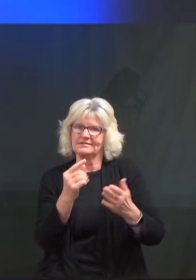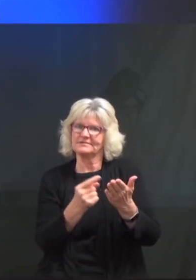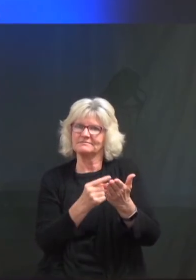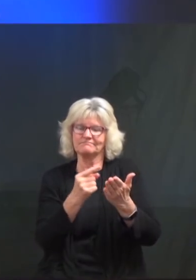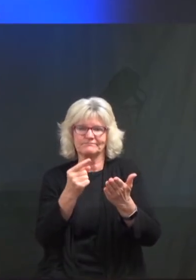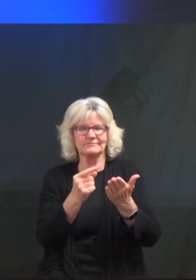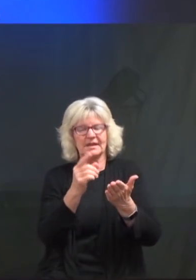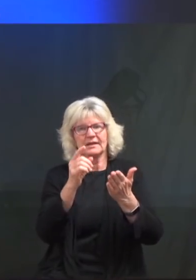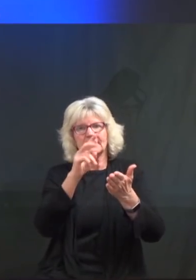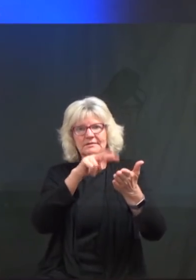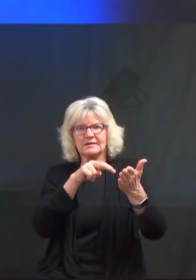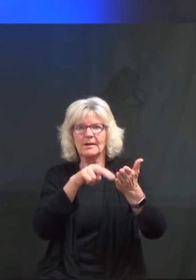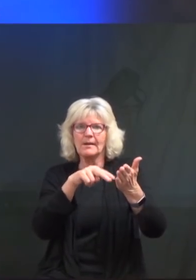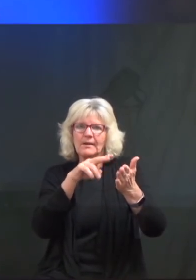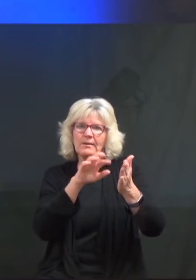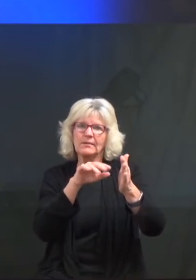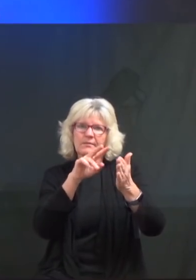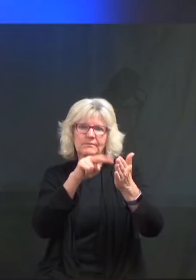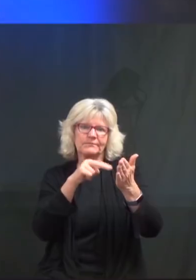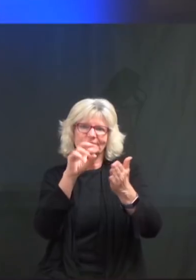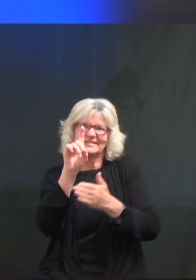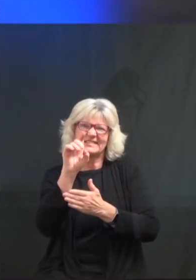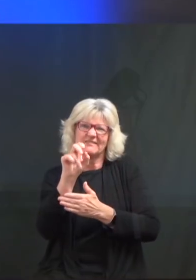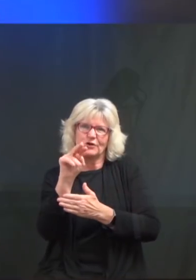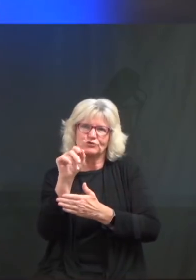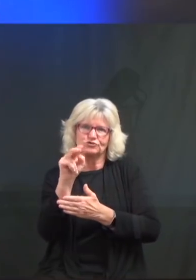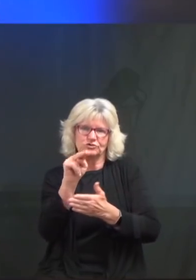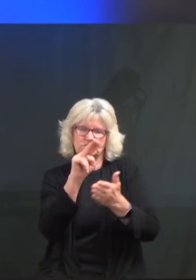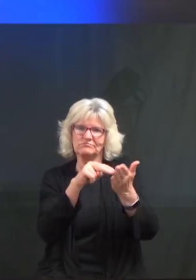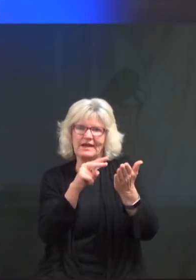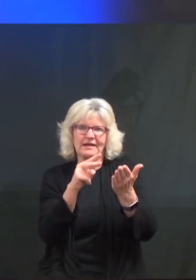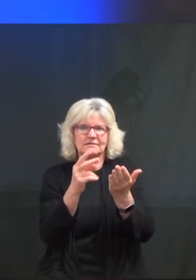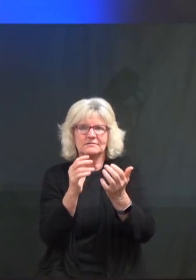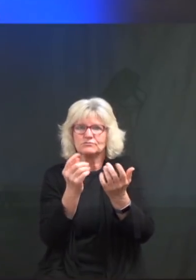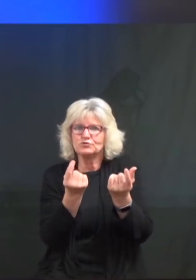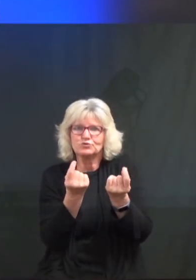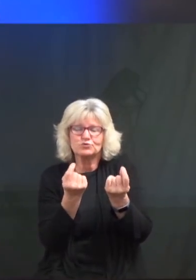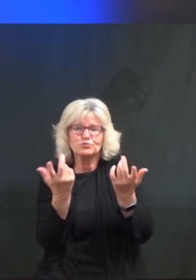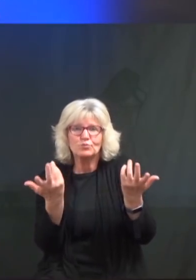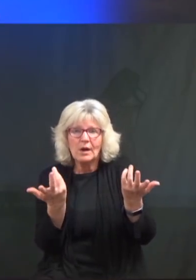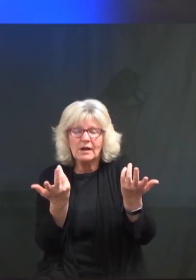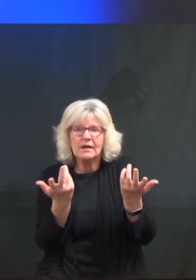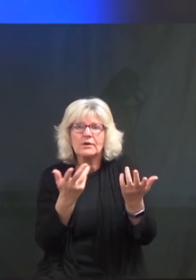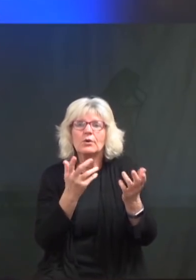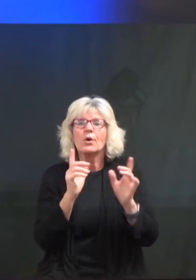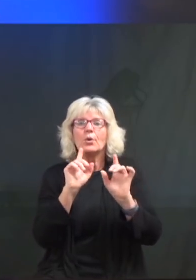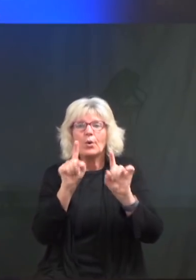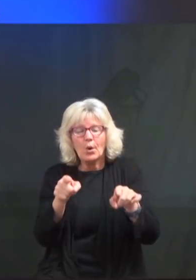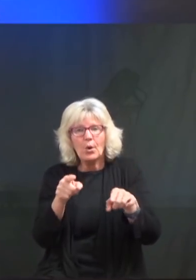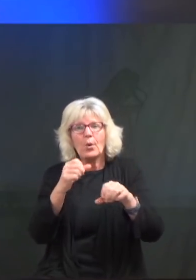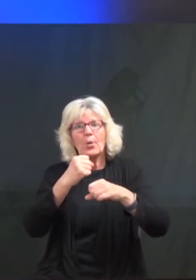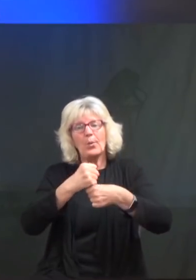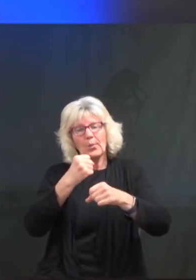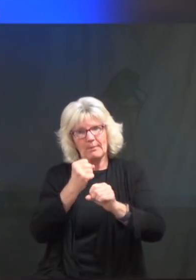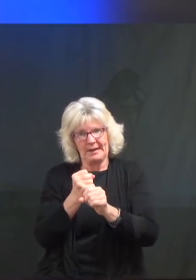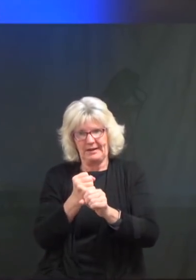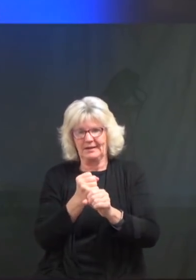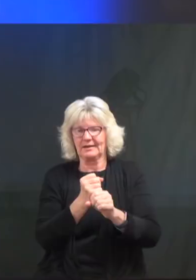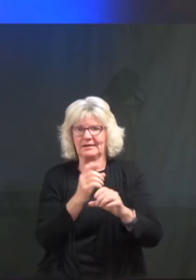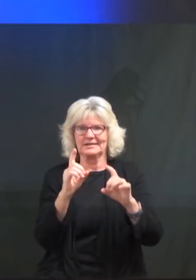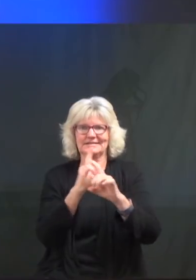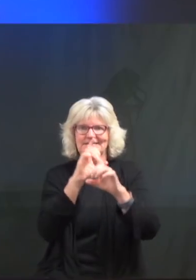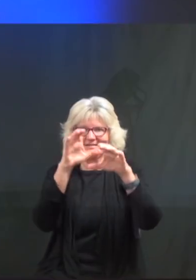disciples? What he was doing is he was bringing this commission. He was bringing this charge that he knows that's